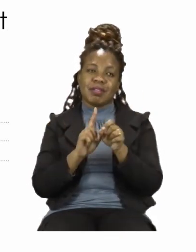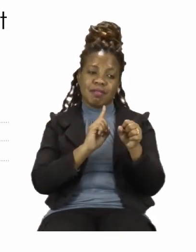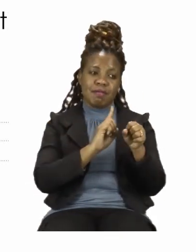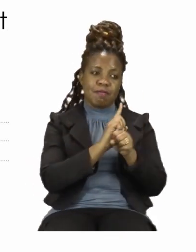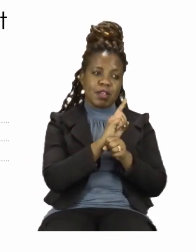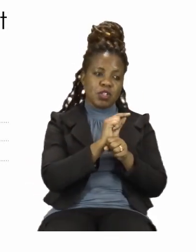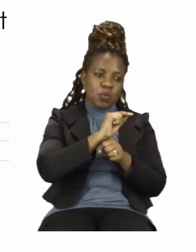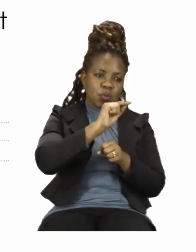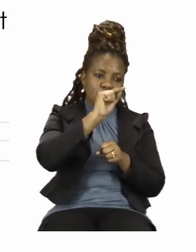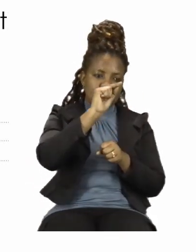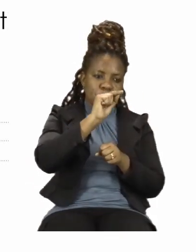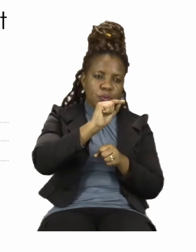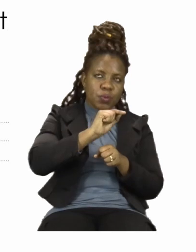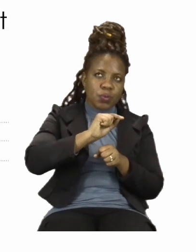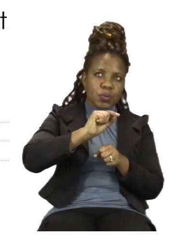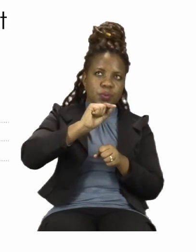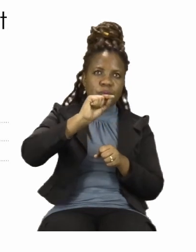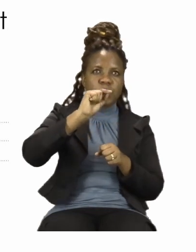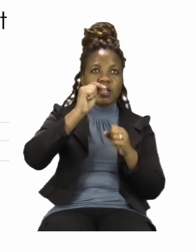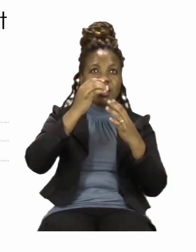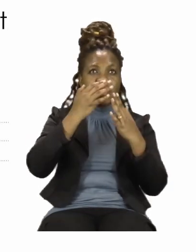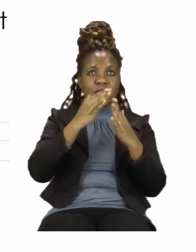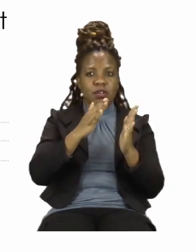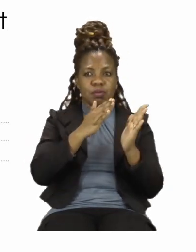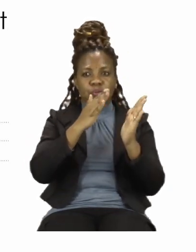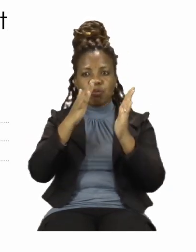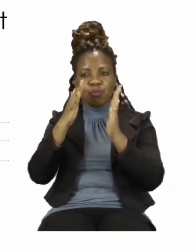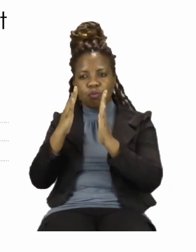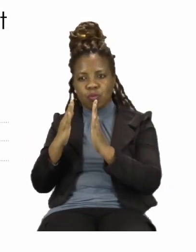it next to the lines provided.